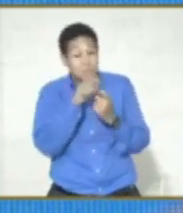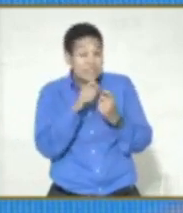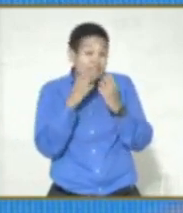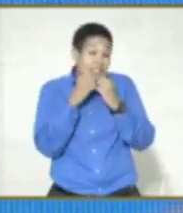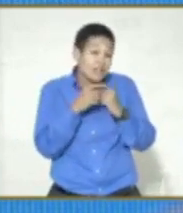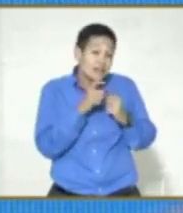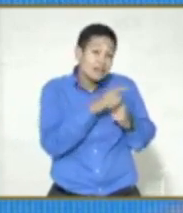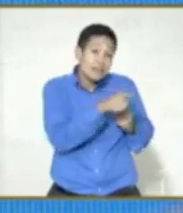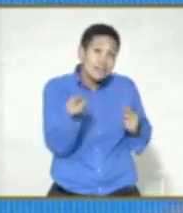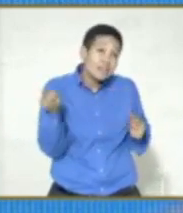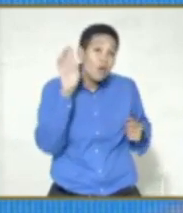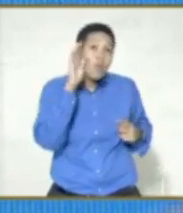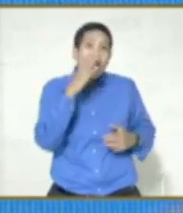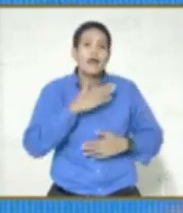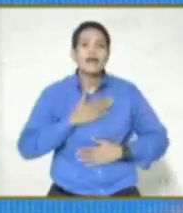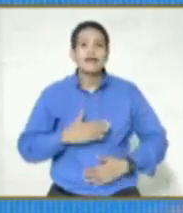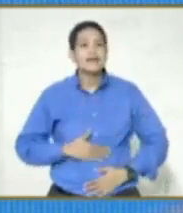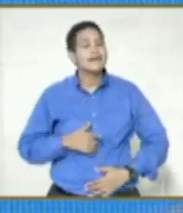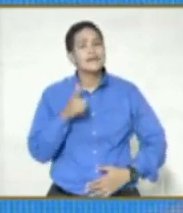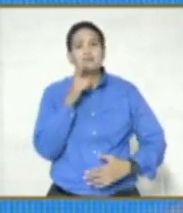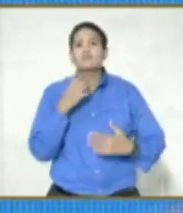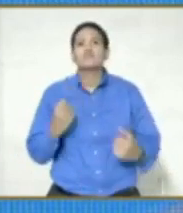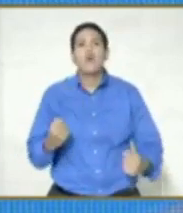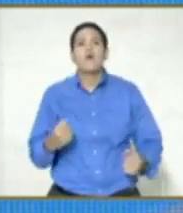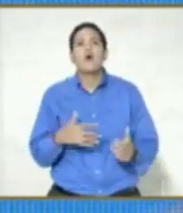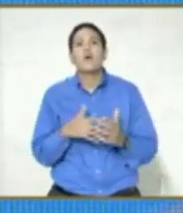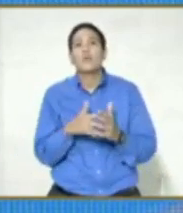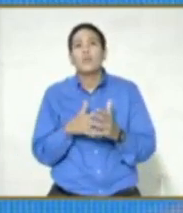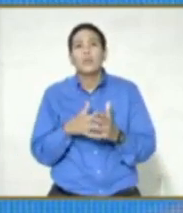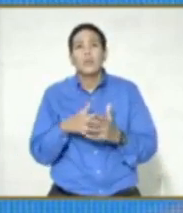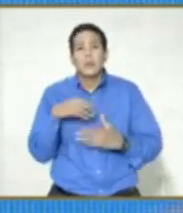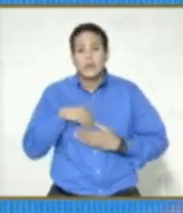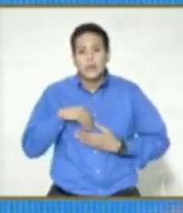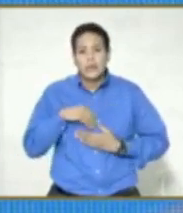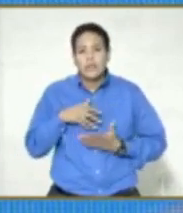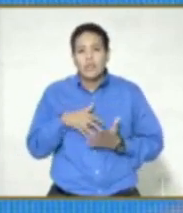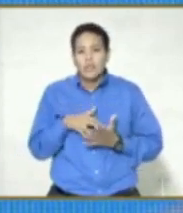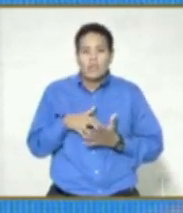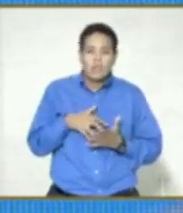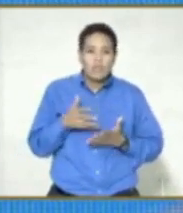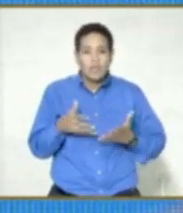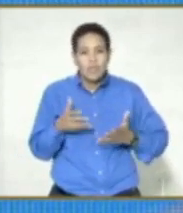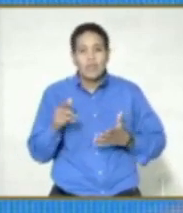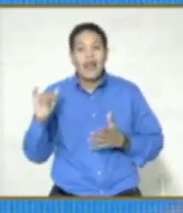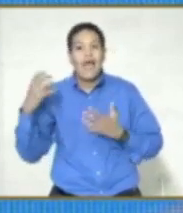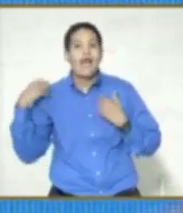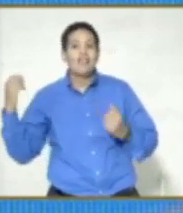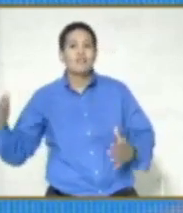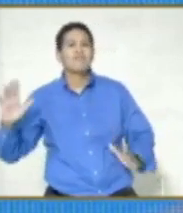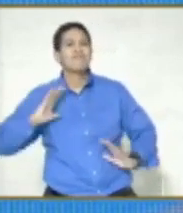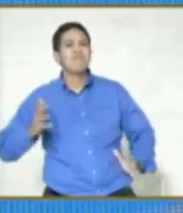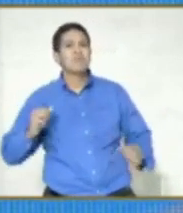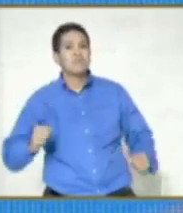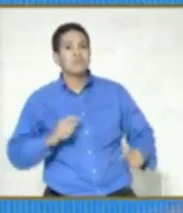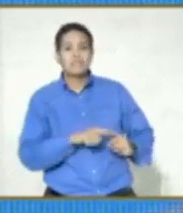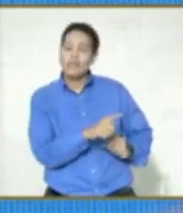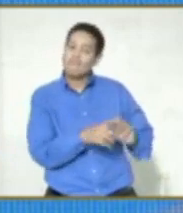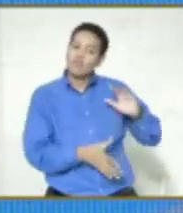as well, because your immune system is not as capable as a healthy person. So we do prioritize those persons in the healthcare